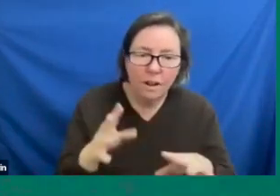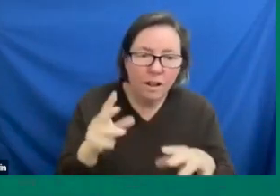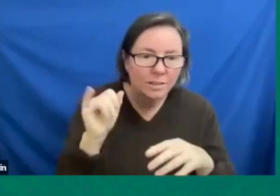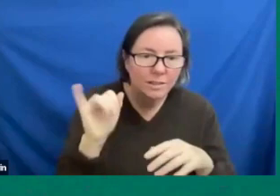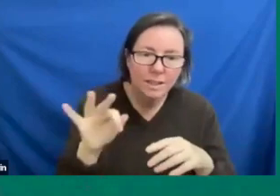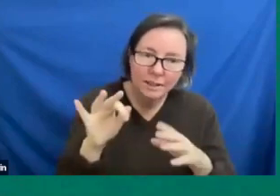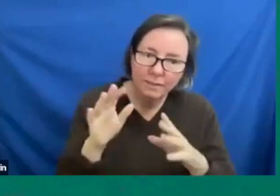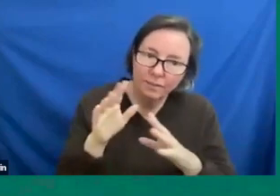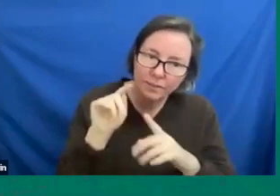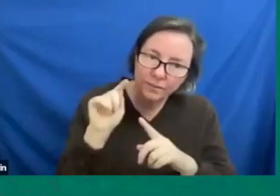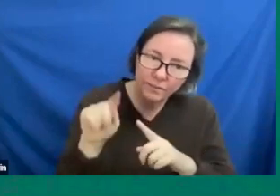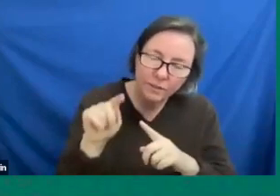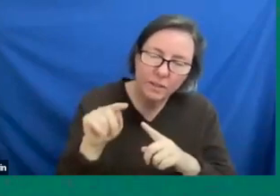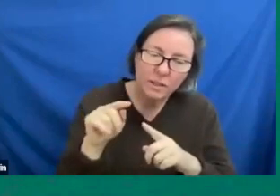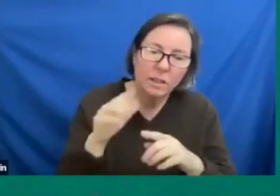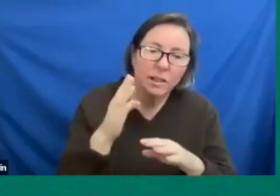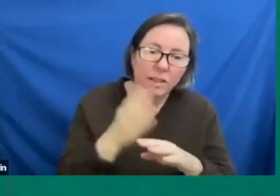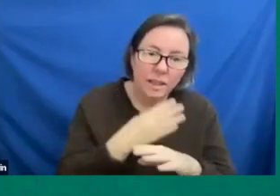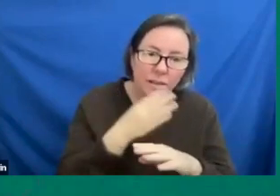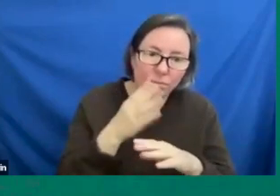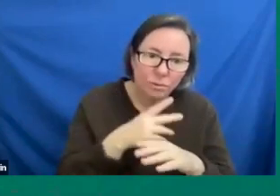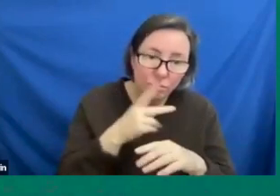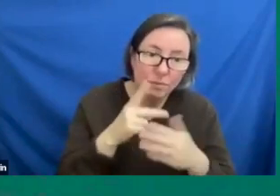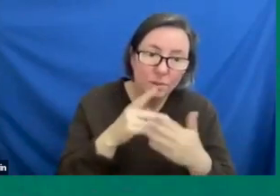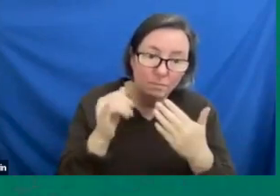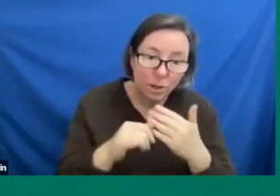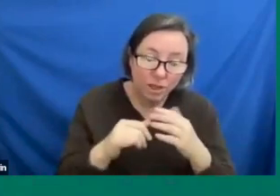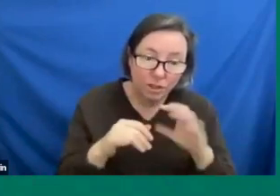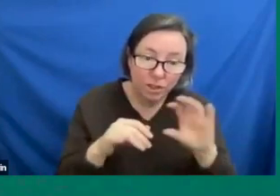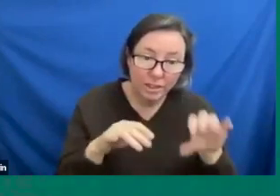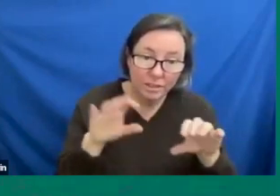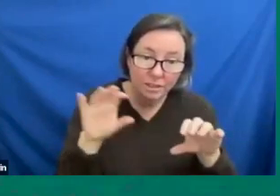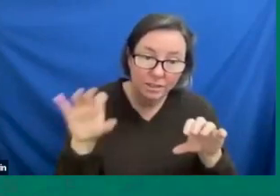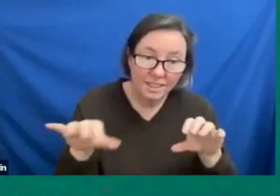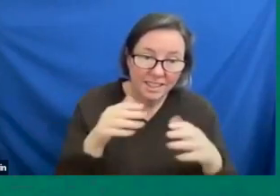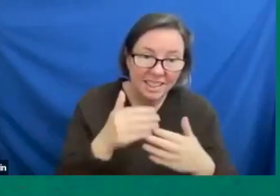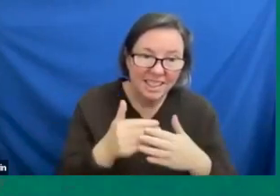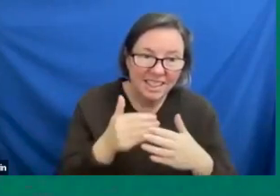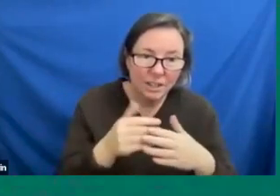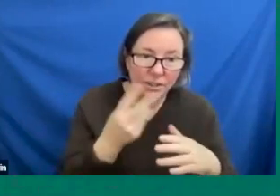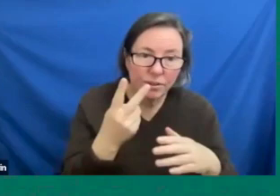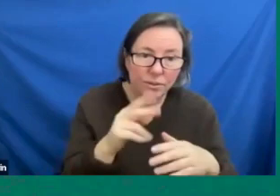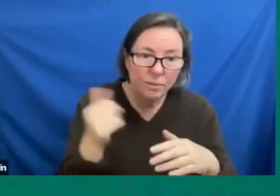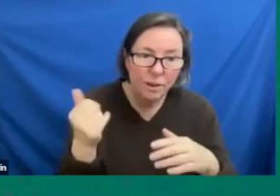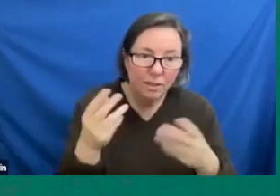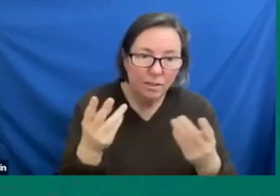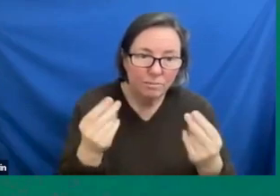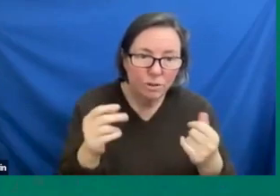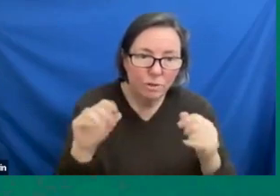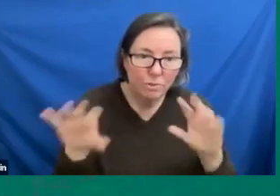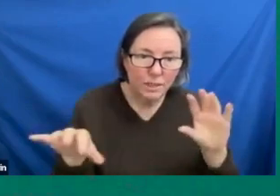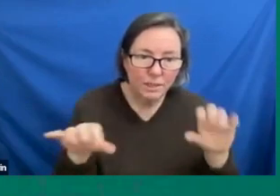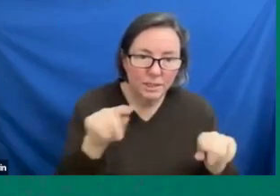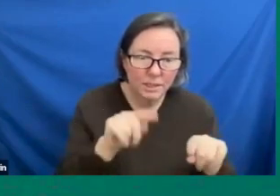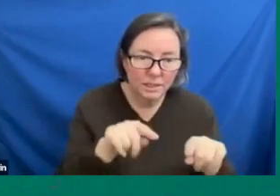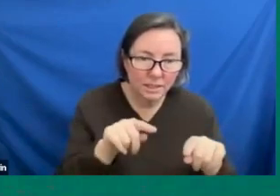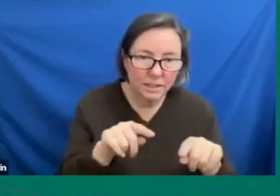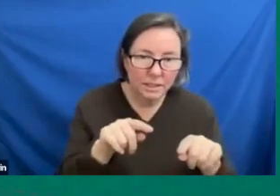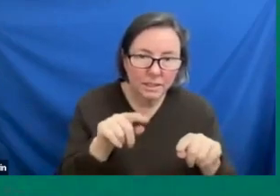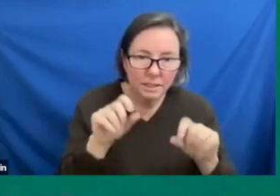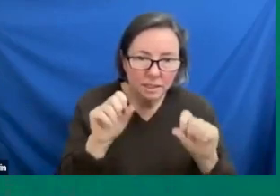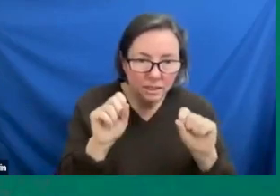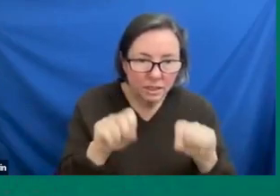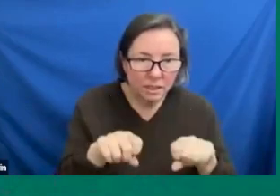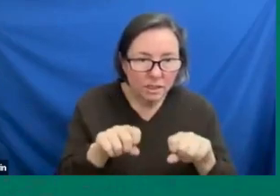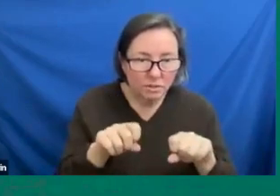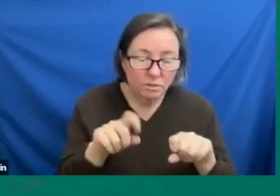Malcolm X Park Improvement Project, which is adjacent to two other pieces of property that could all stand upgrades